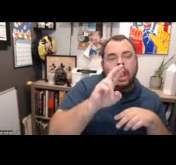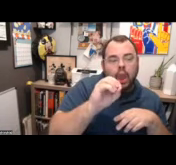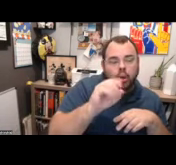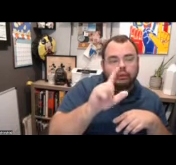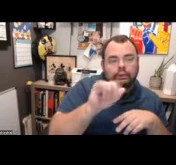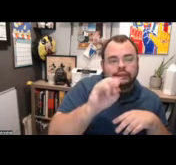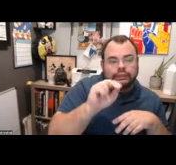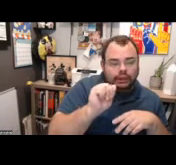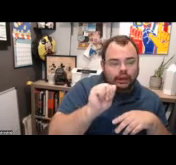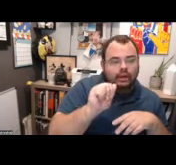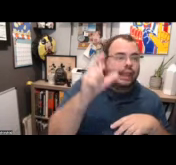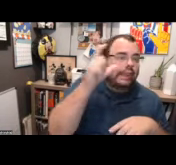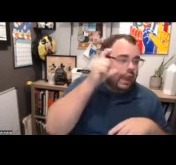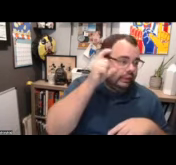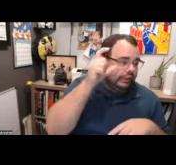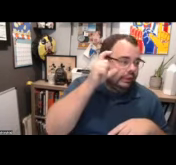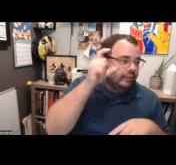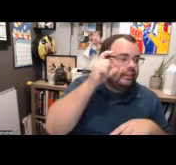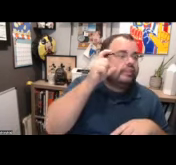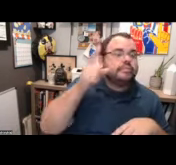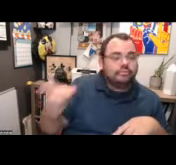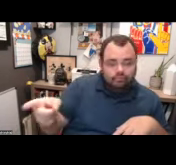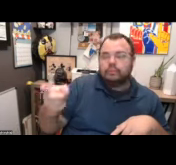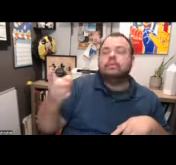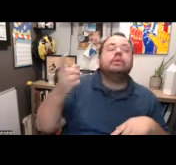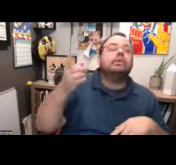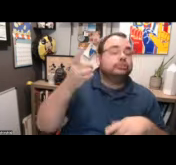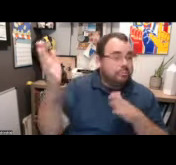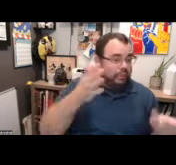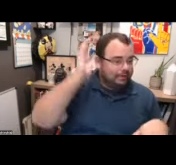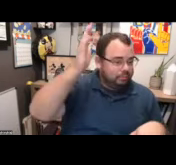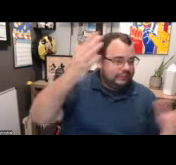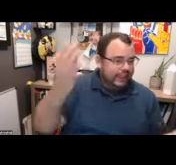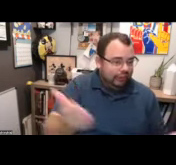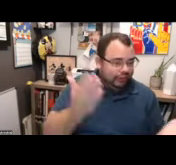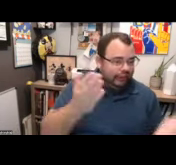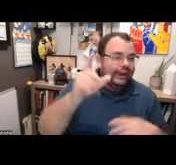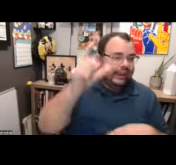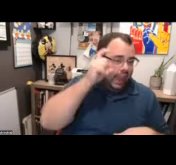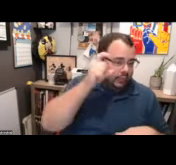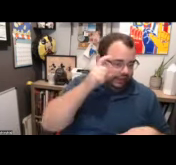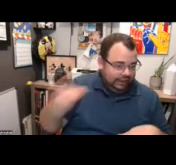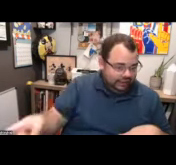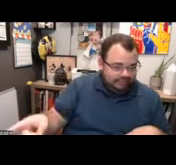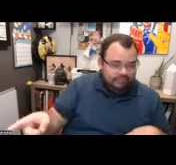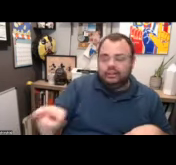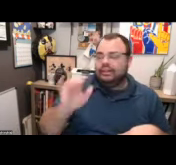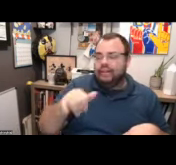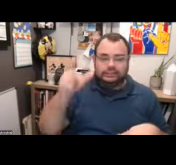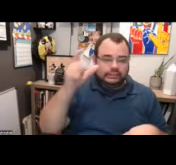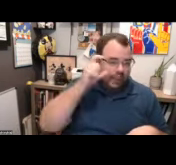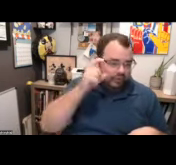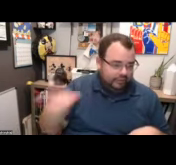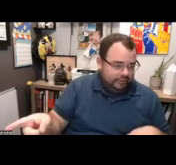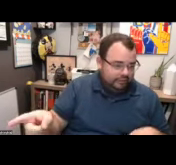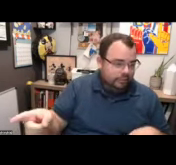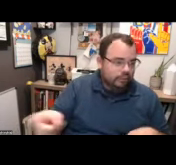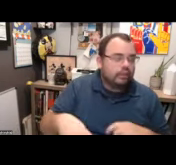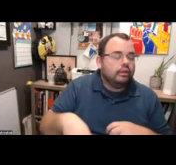Her name is Carolina Hidalgo. So she was the one who was going to present